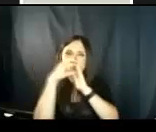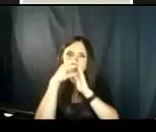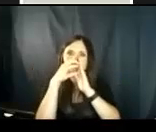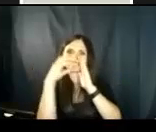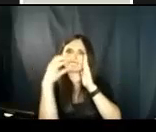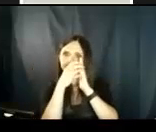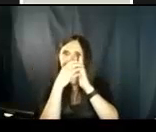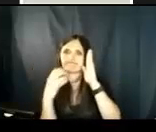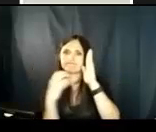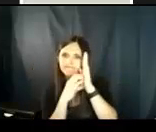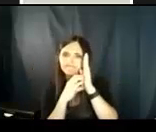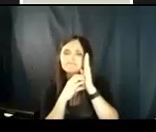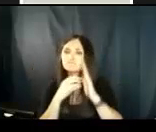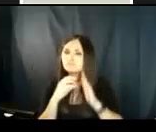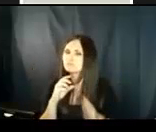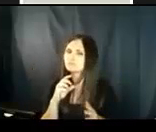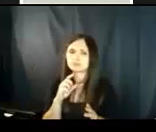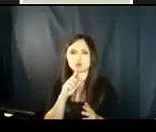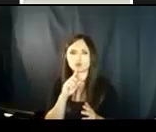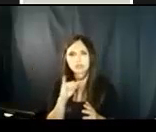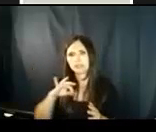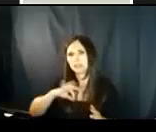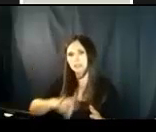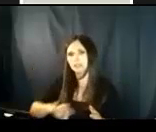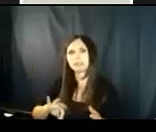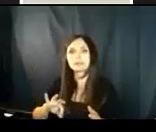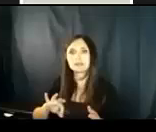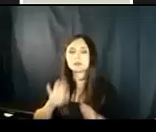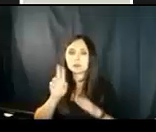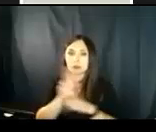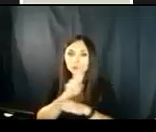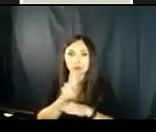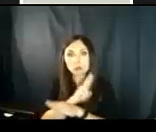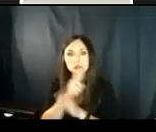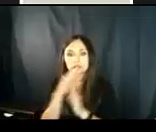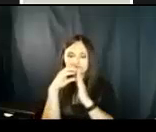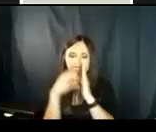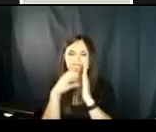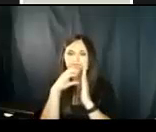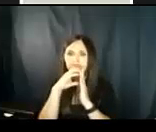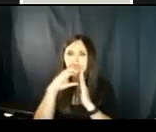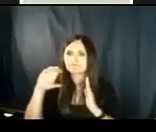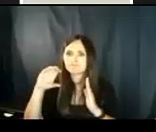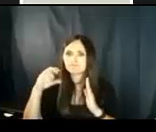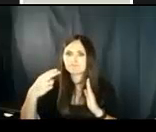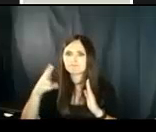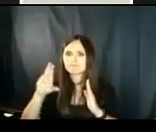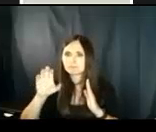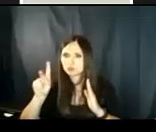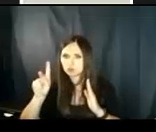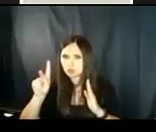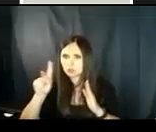content. Super, super helpful when we are using headers to chunk content. So, for example, if I want to read